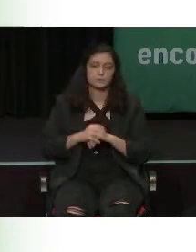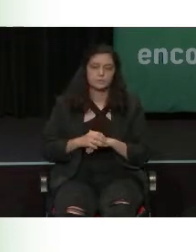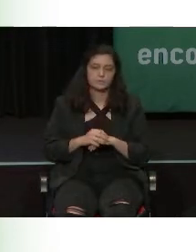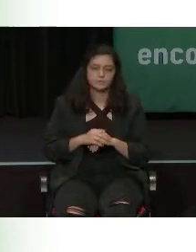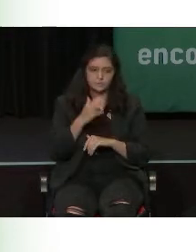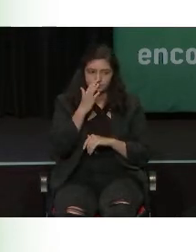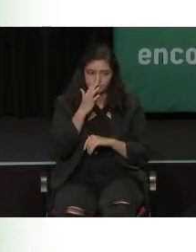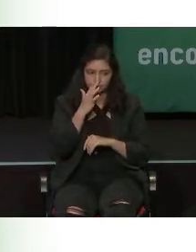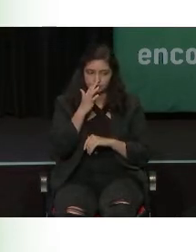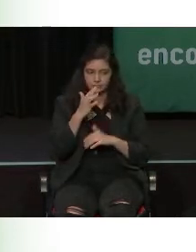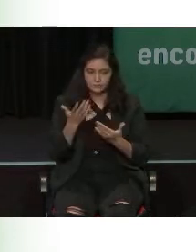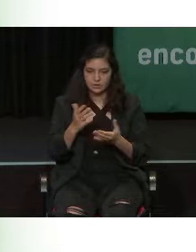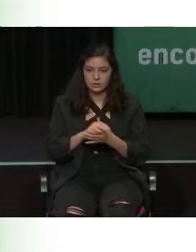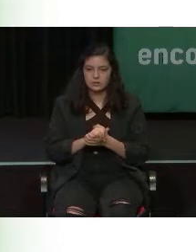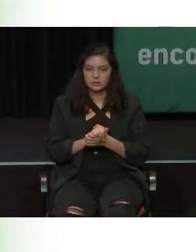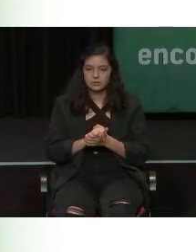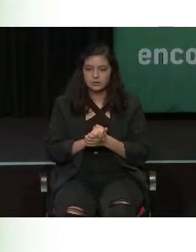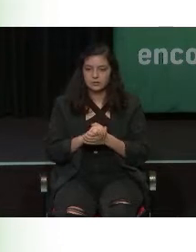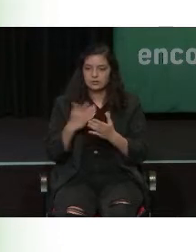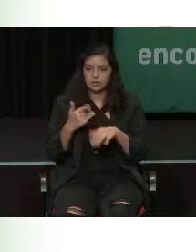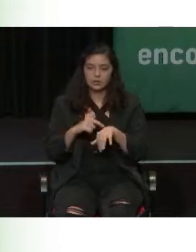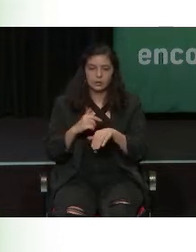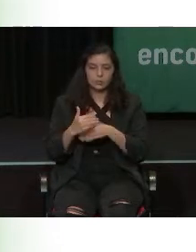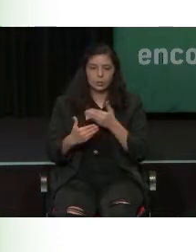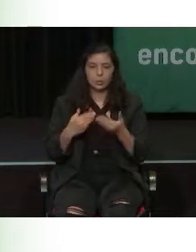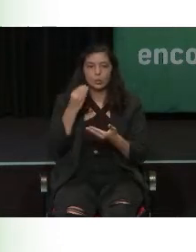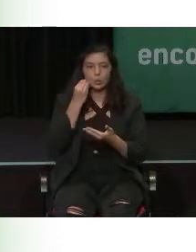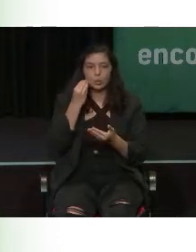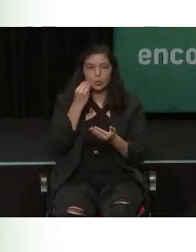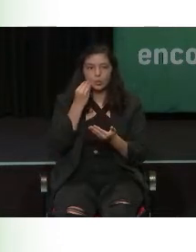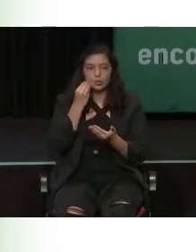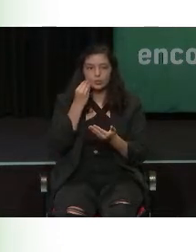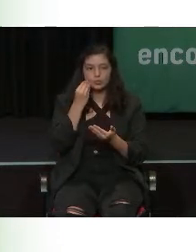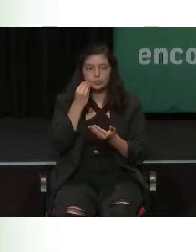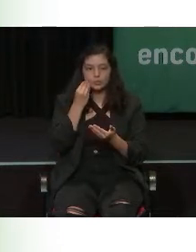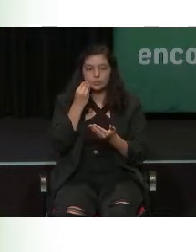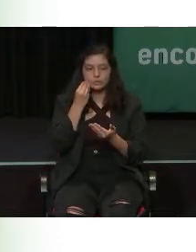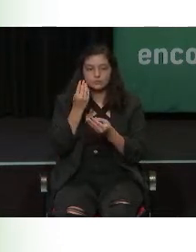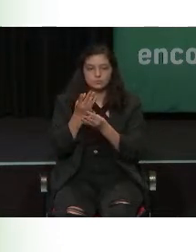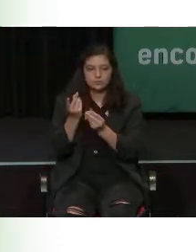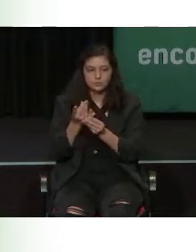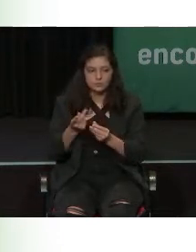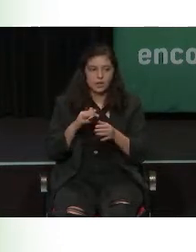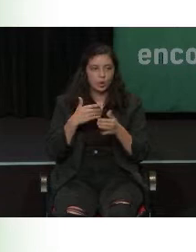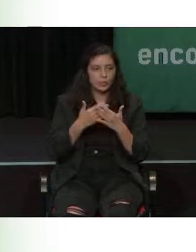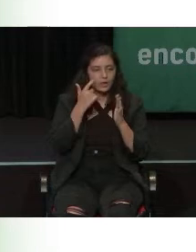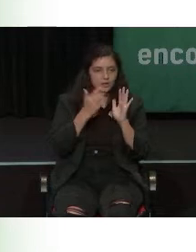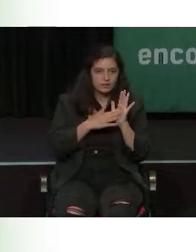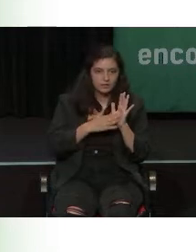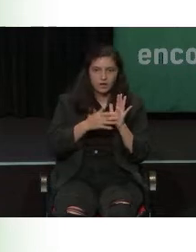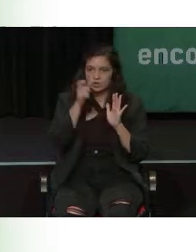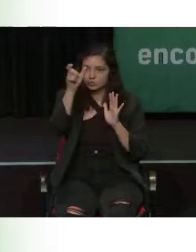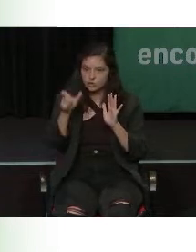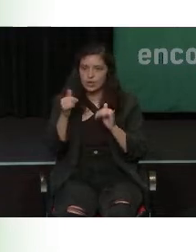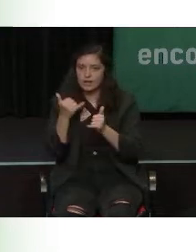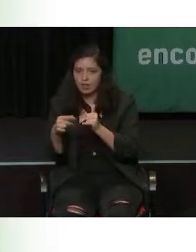So there's been a lot of discussion in recent years about how we really can do our screening most effectively, how we can identify the individuals at risk